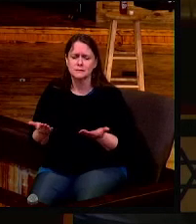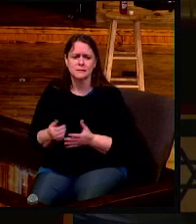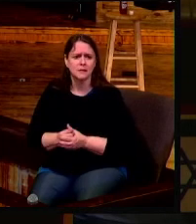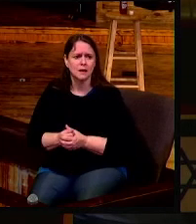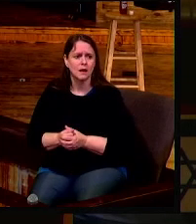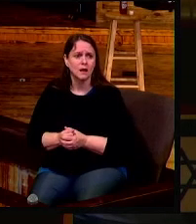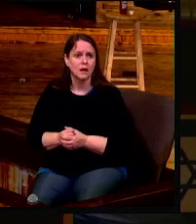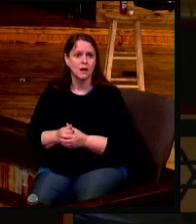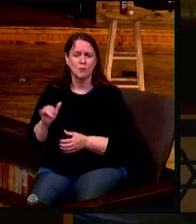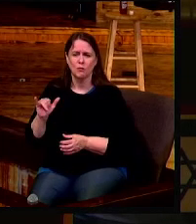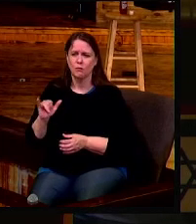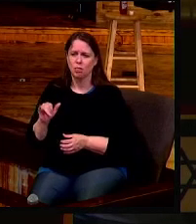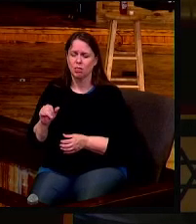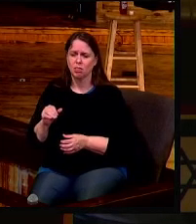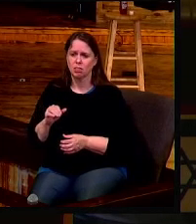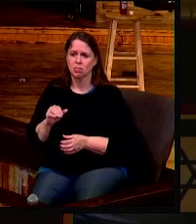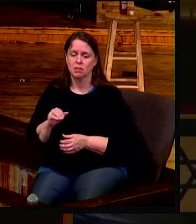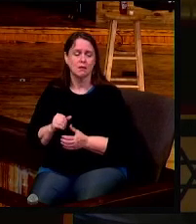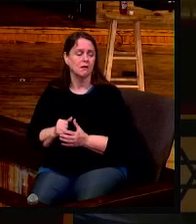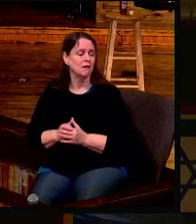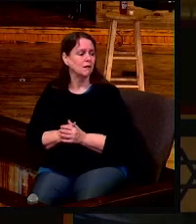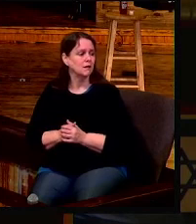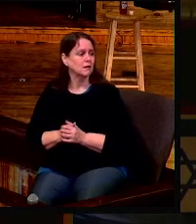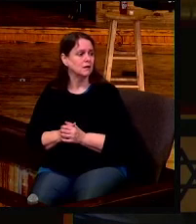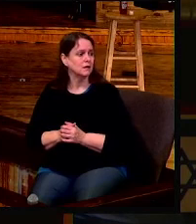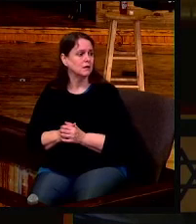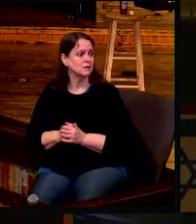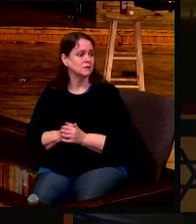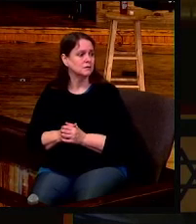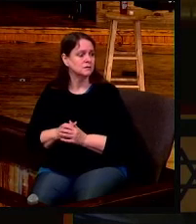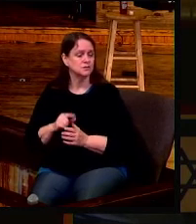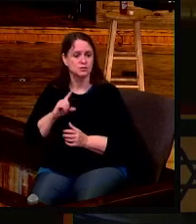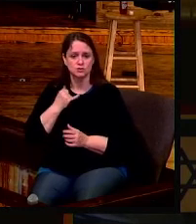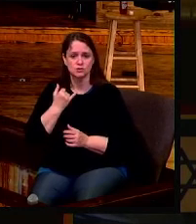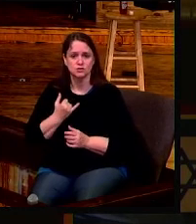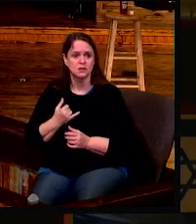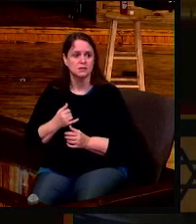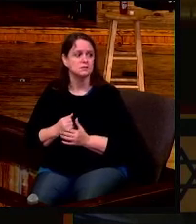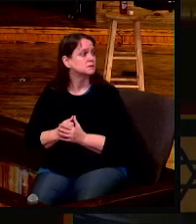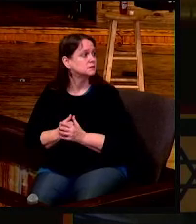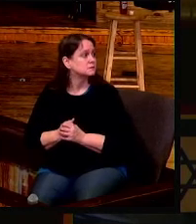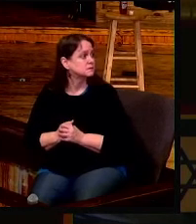Or like Jason does, or Papa G does, or Elder Fred.